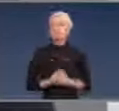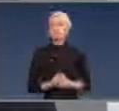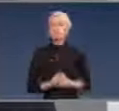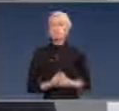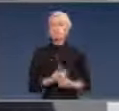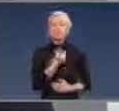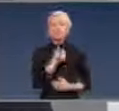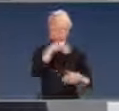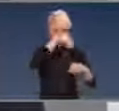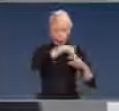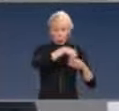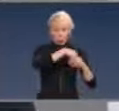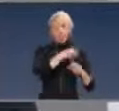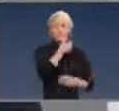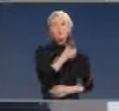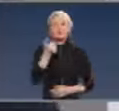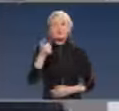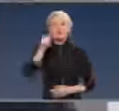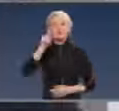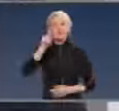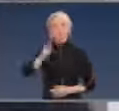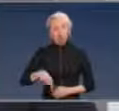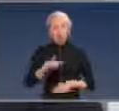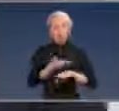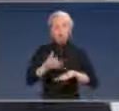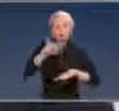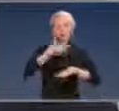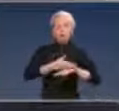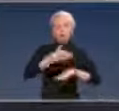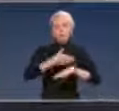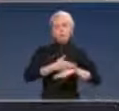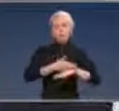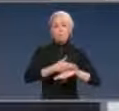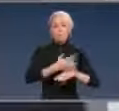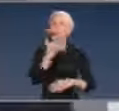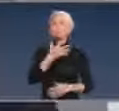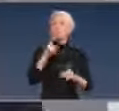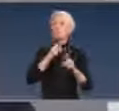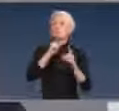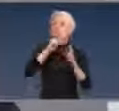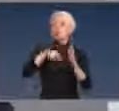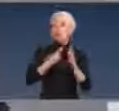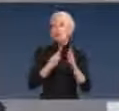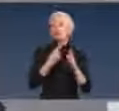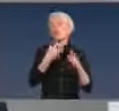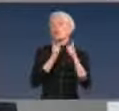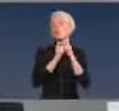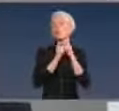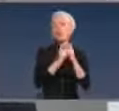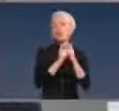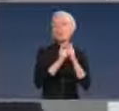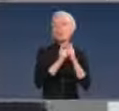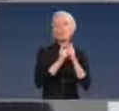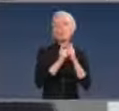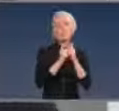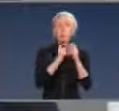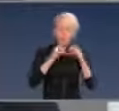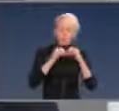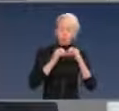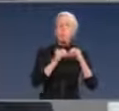jobs in those 15 projects, and they're worth about $72 billion in economic activity. So 15 major